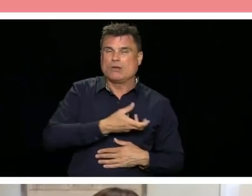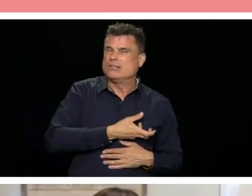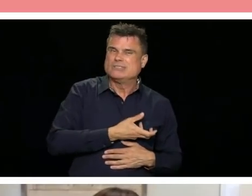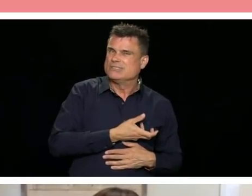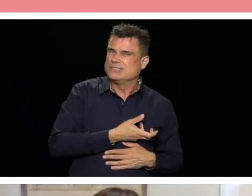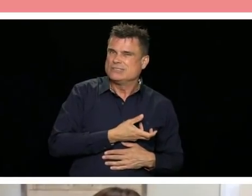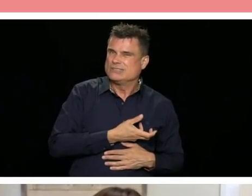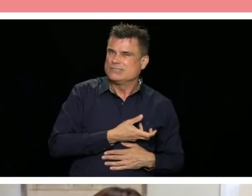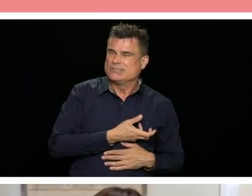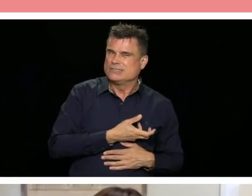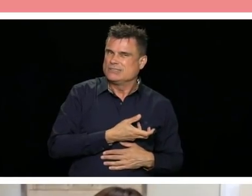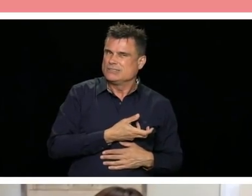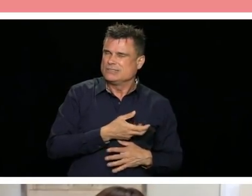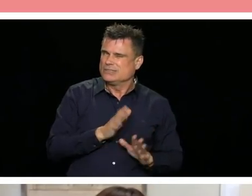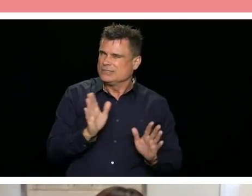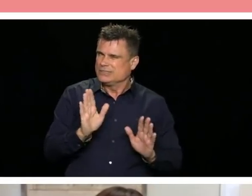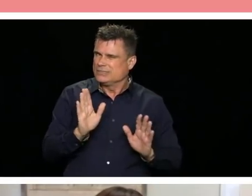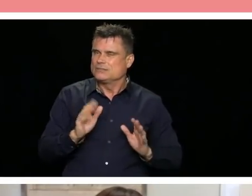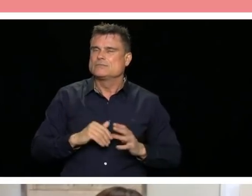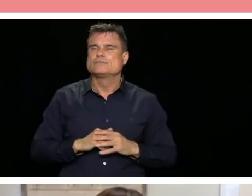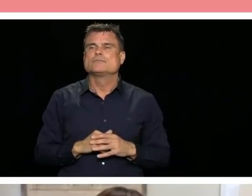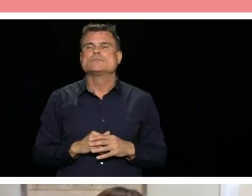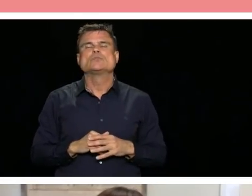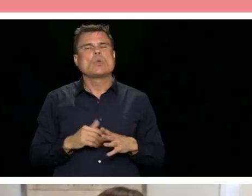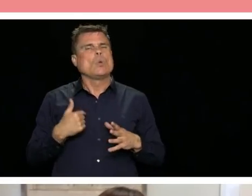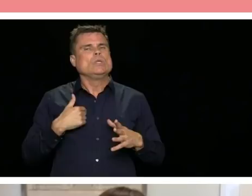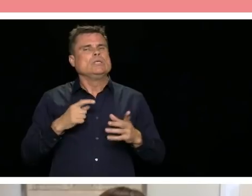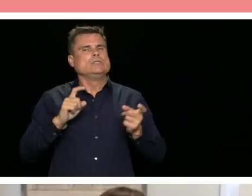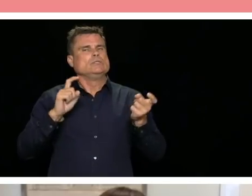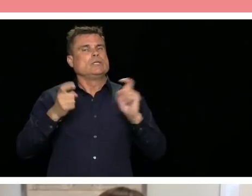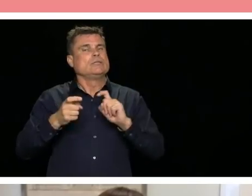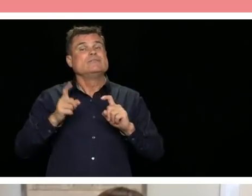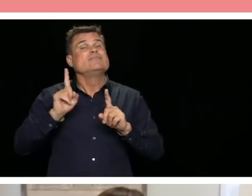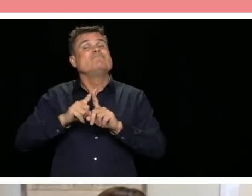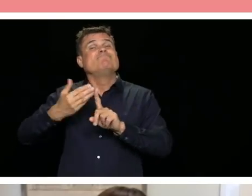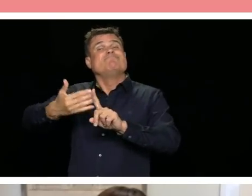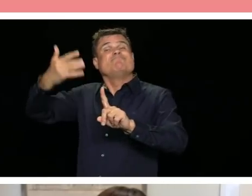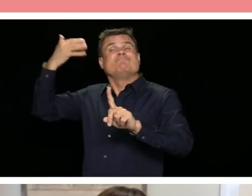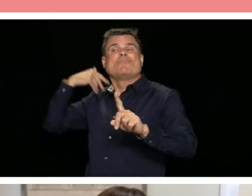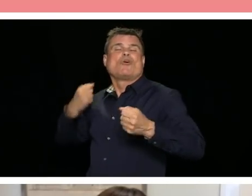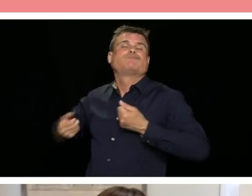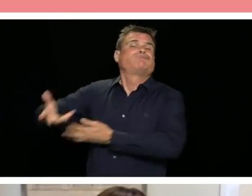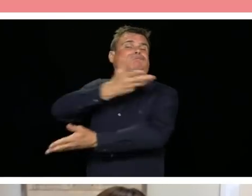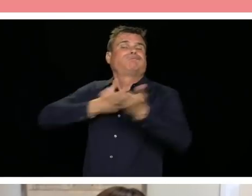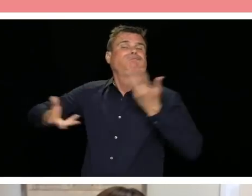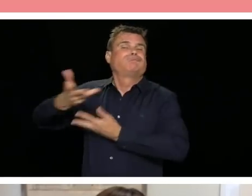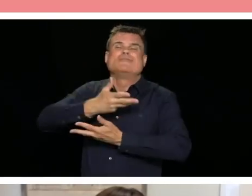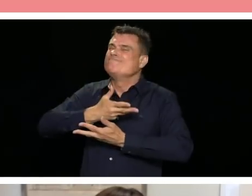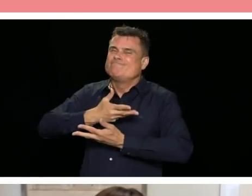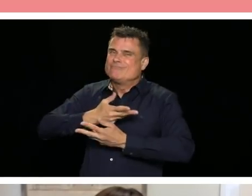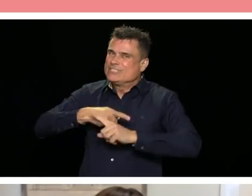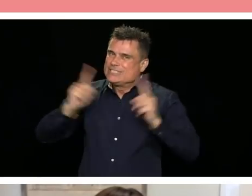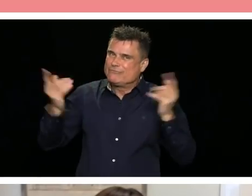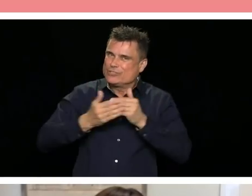viruses and bacteria very carefully. You need to know that the operators are very experienced